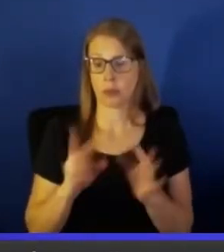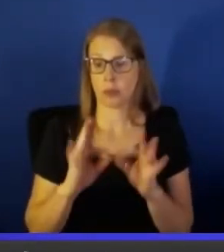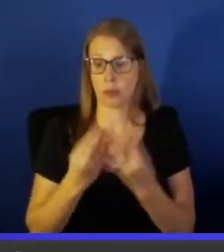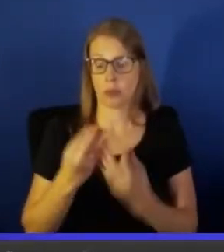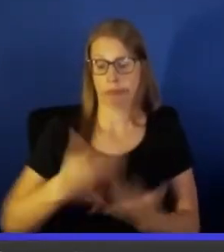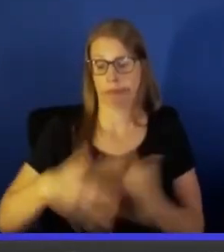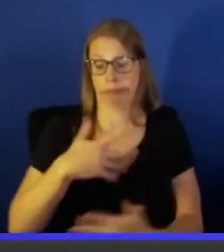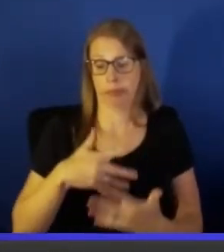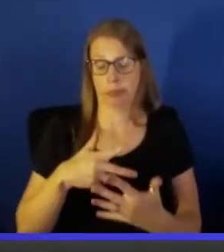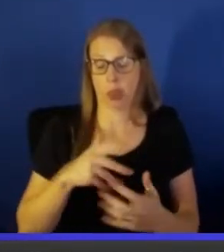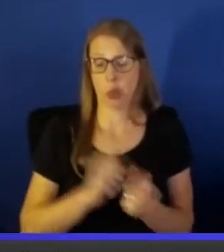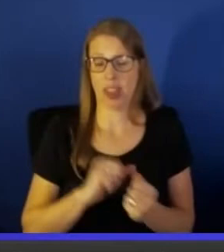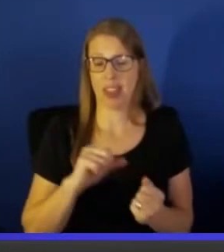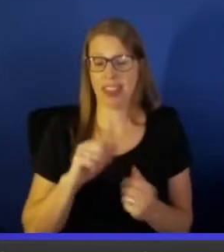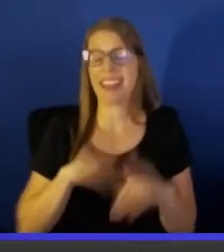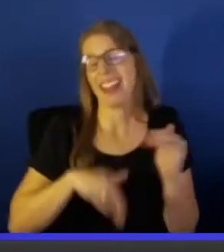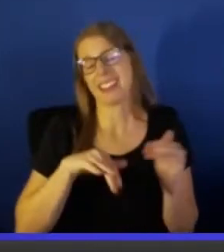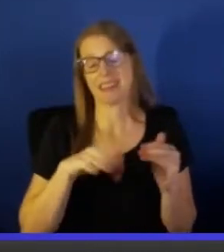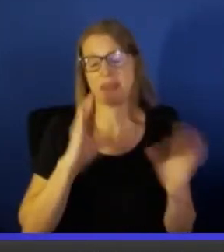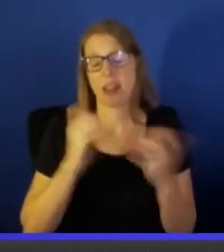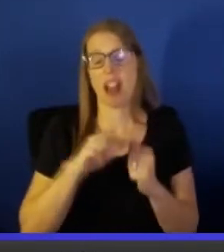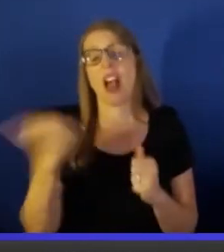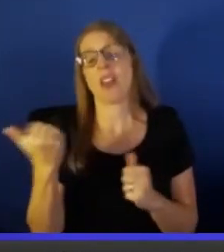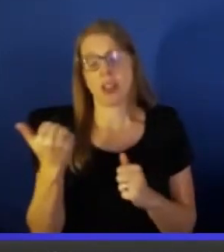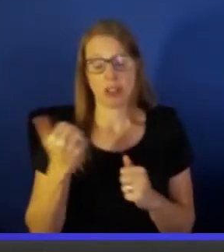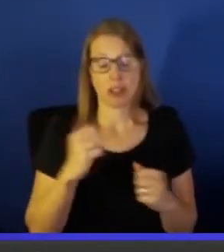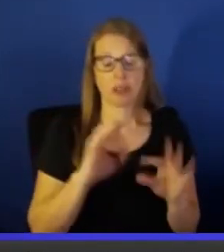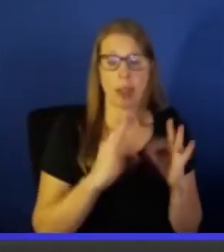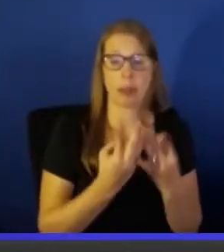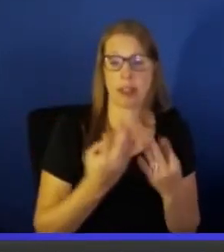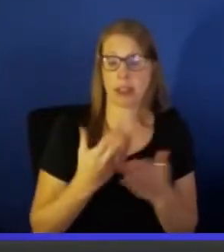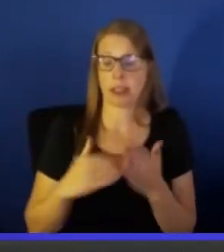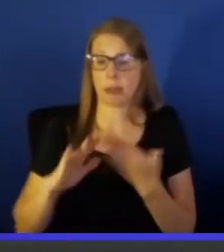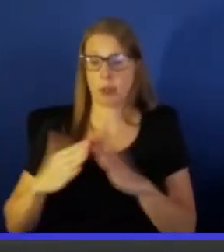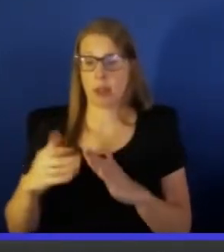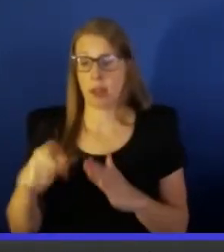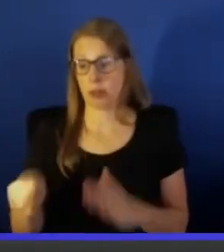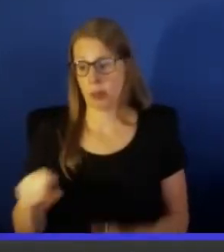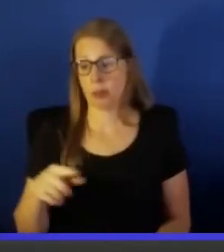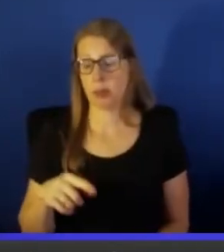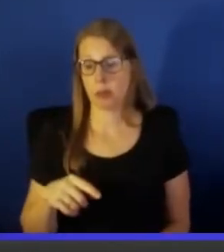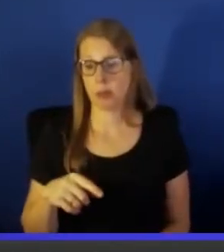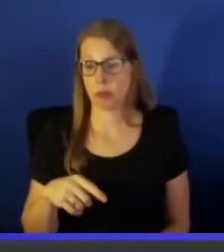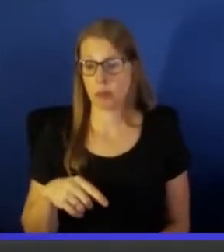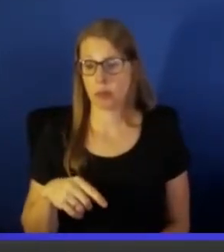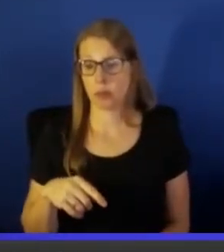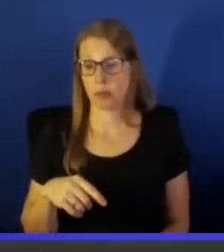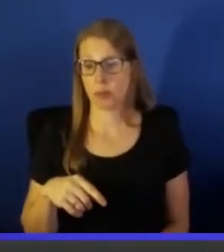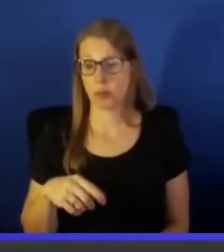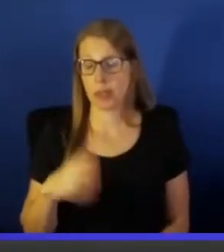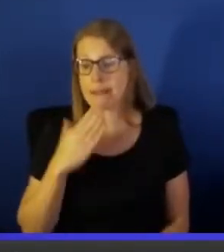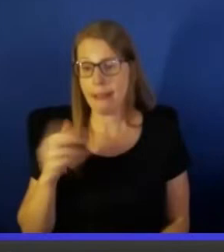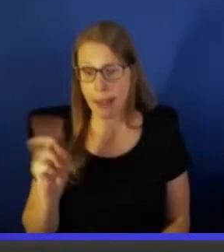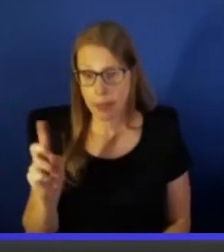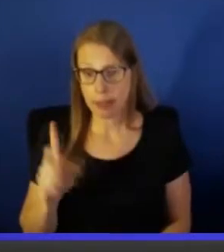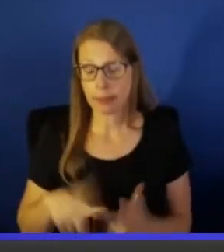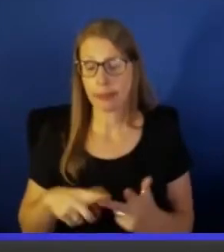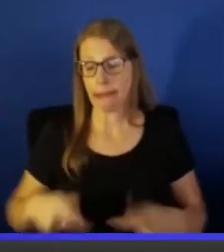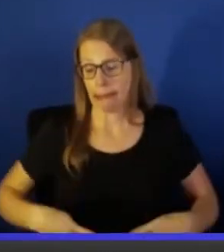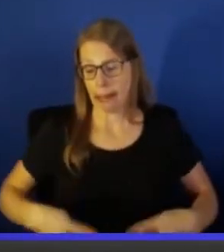than others. We know that when we look at some communities, they have historically higher rates of things like diabetes and kidney failure